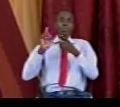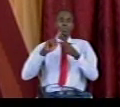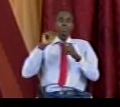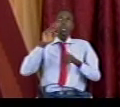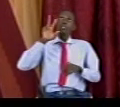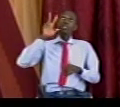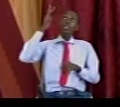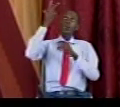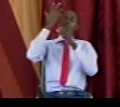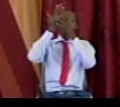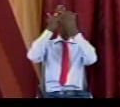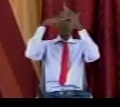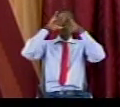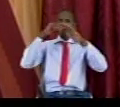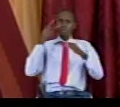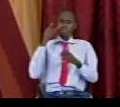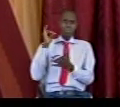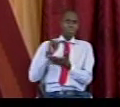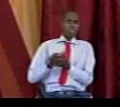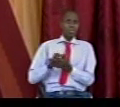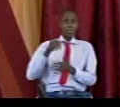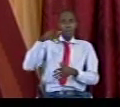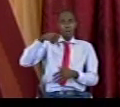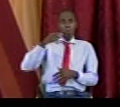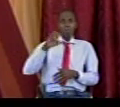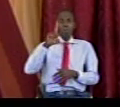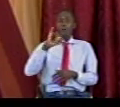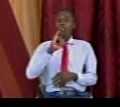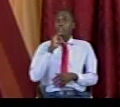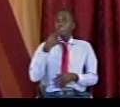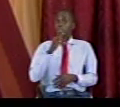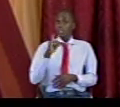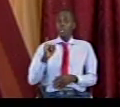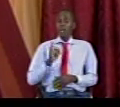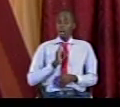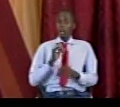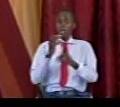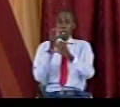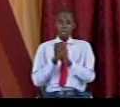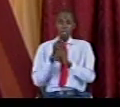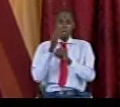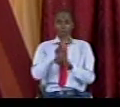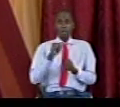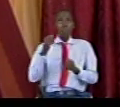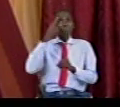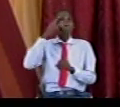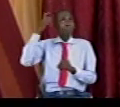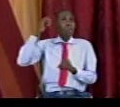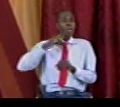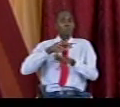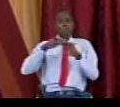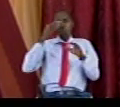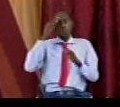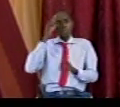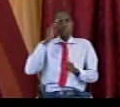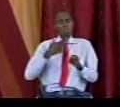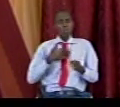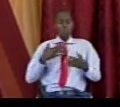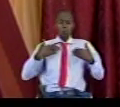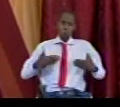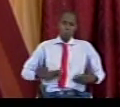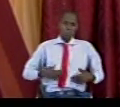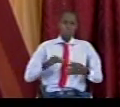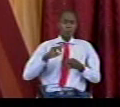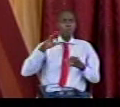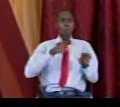You see that? Paul the apostle here is saying, I had revelation. I don't know whether my body and soul and spirit, everything transported to